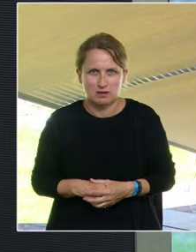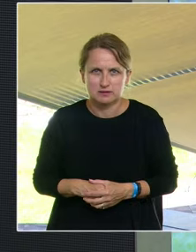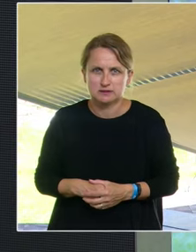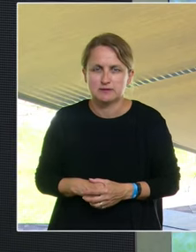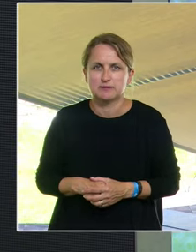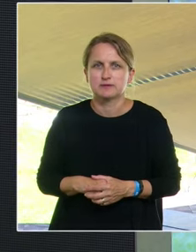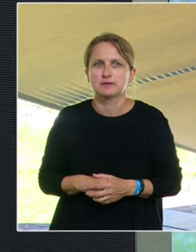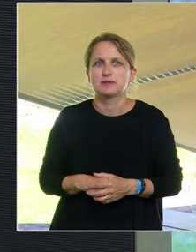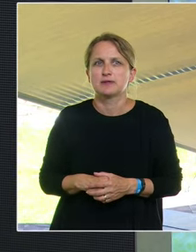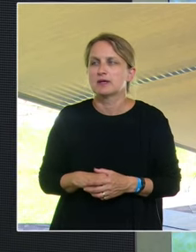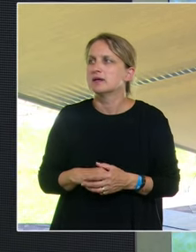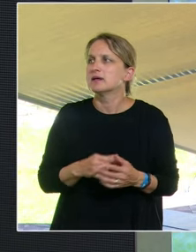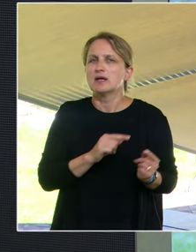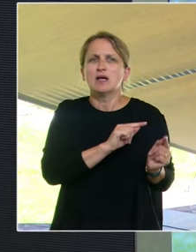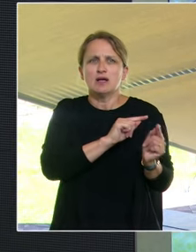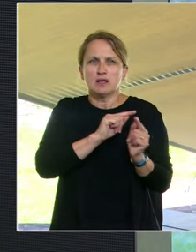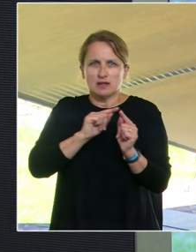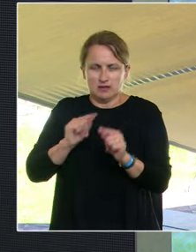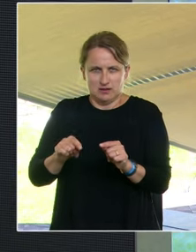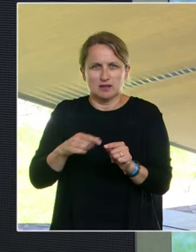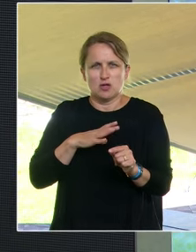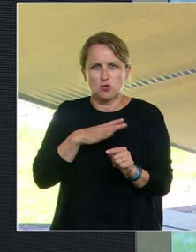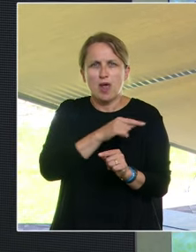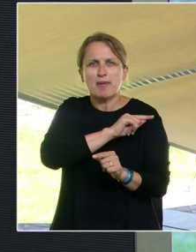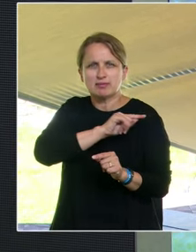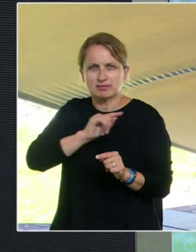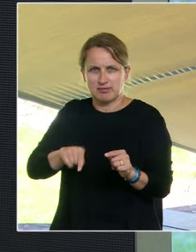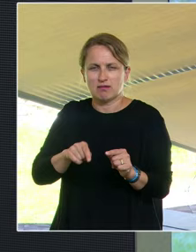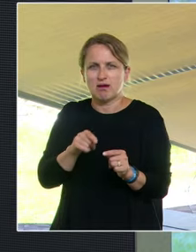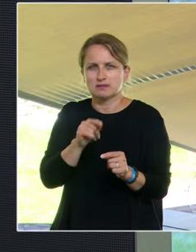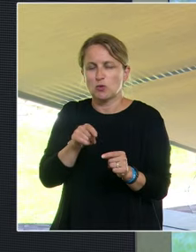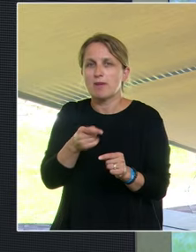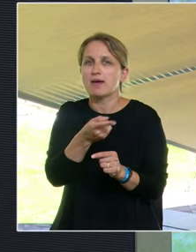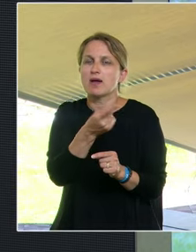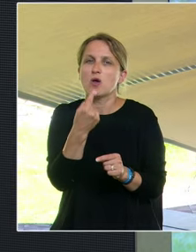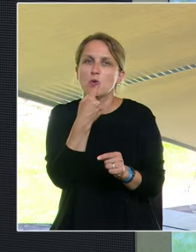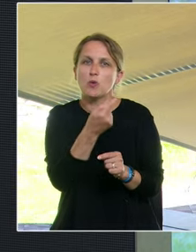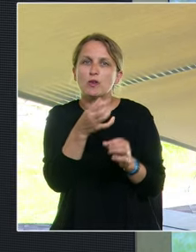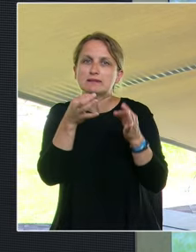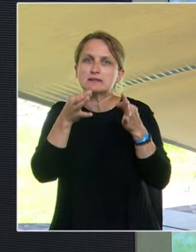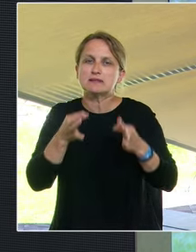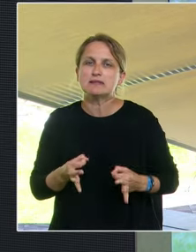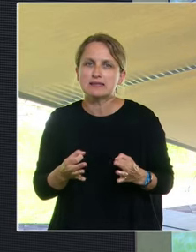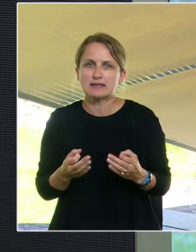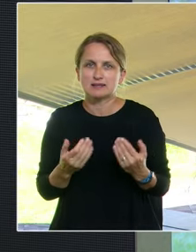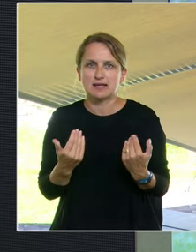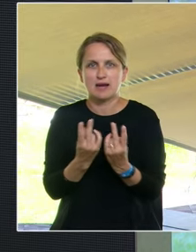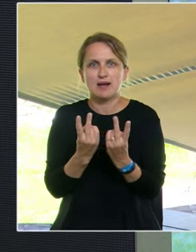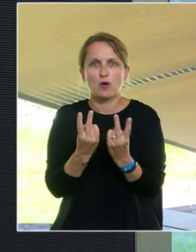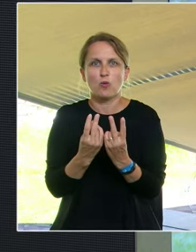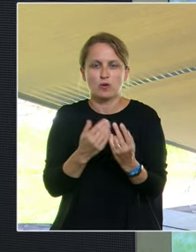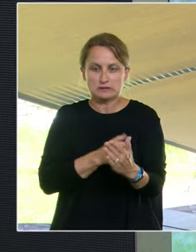go a little bit. We're going to come back into the decision-making process as well. And I think you very rightfully said that we are a little bit living in two parallel